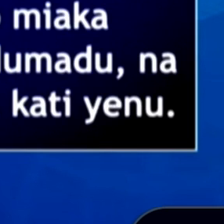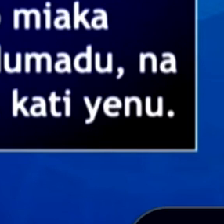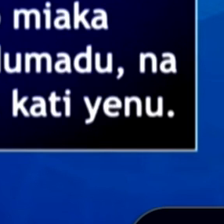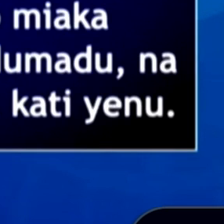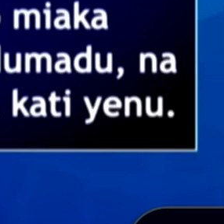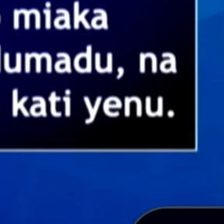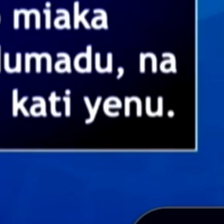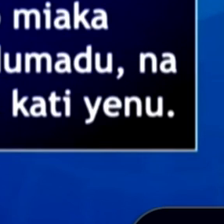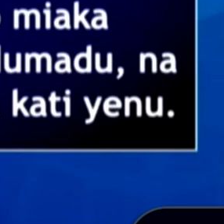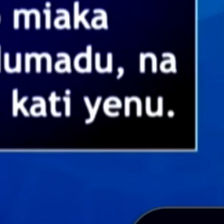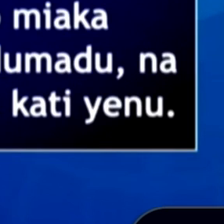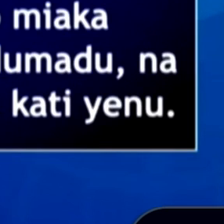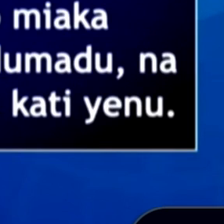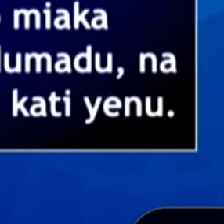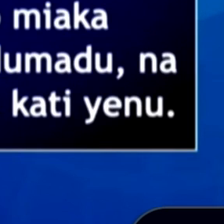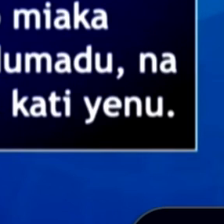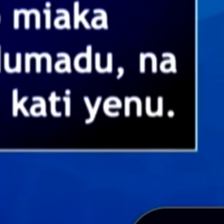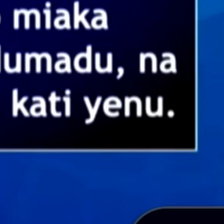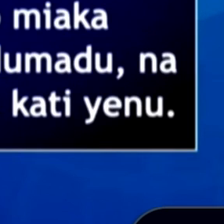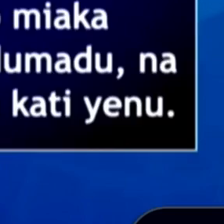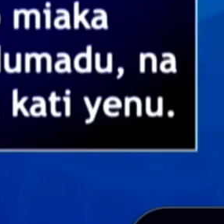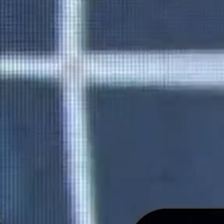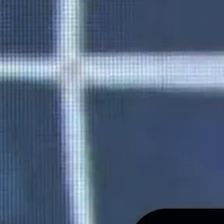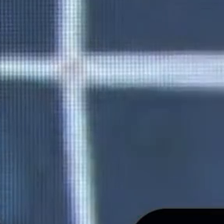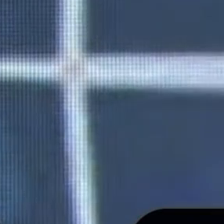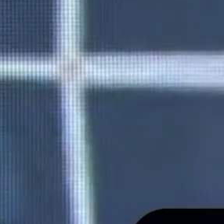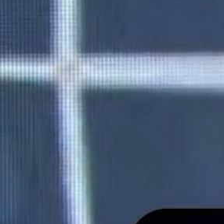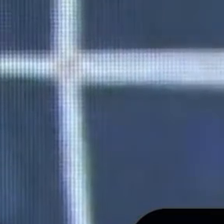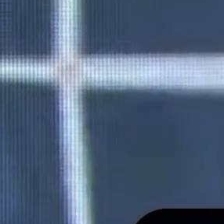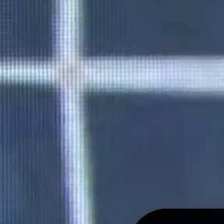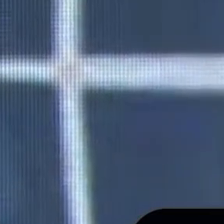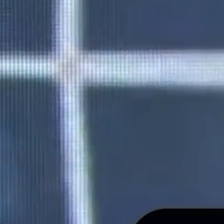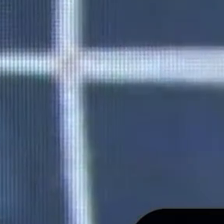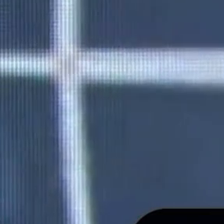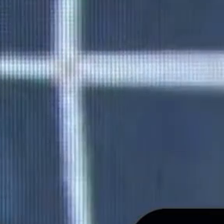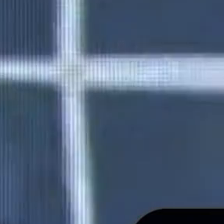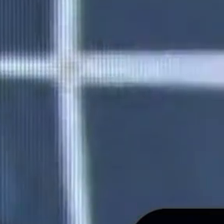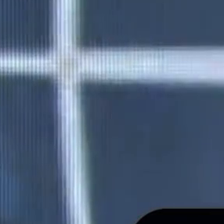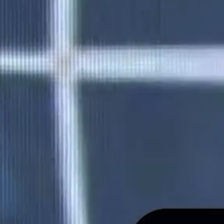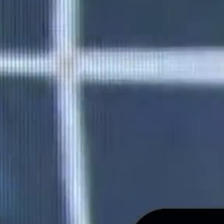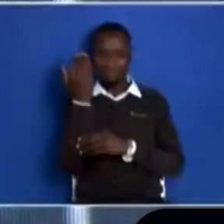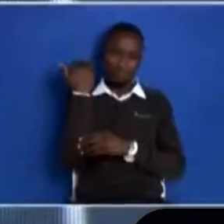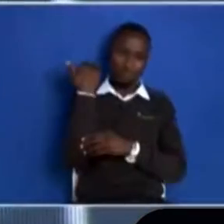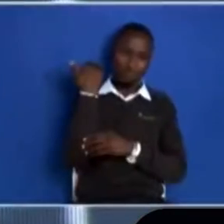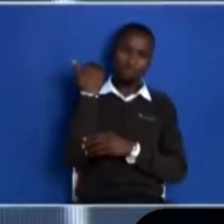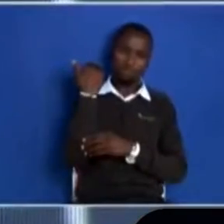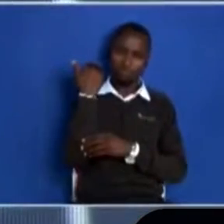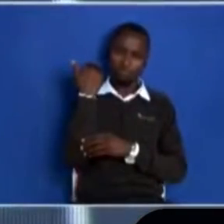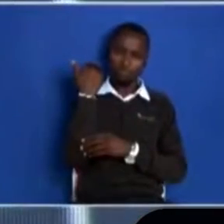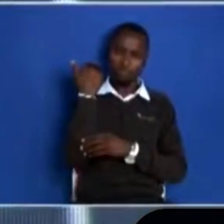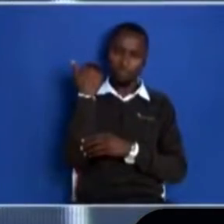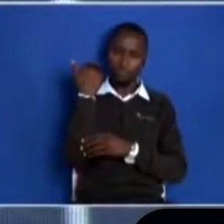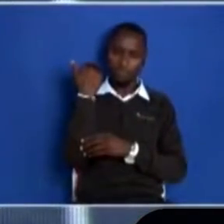Kitu kikuu kinafanyika Kenya. God is putting it back better than ever before. Mungu arejesha ikiwa bora.